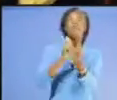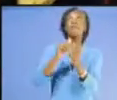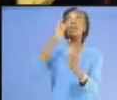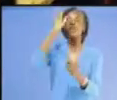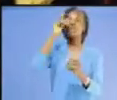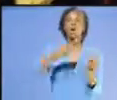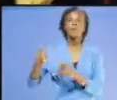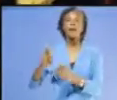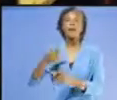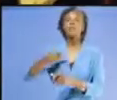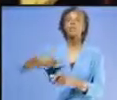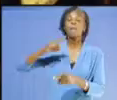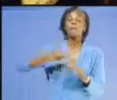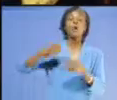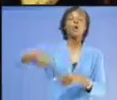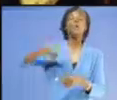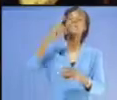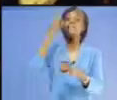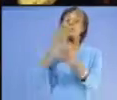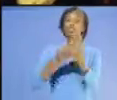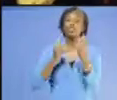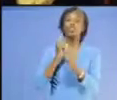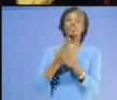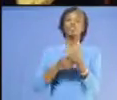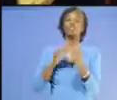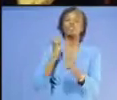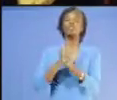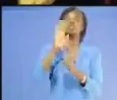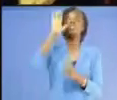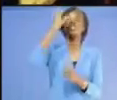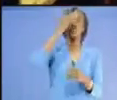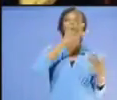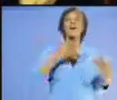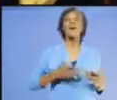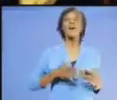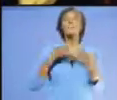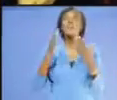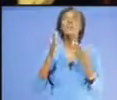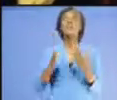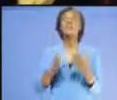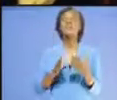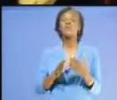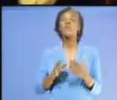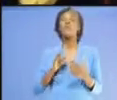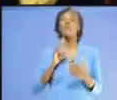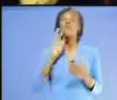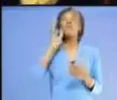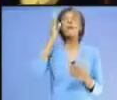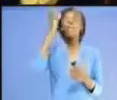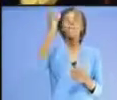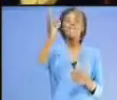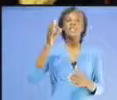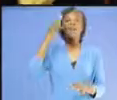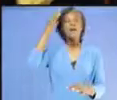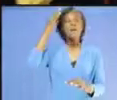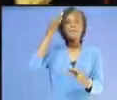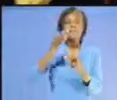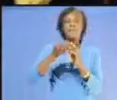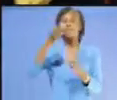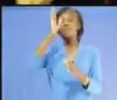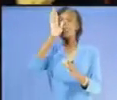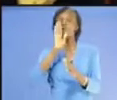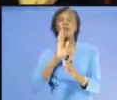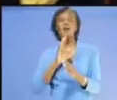heart. Thank you for being a faithful God, is